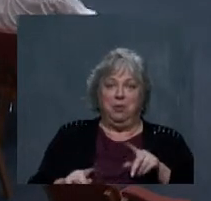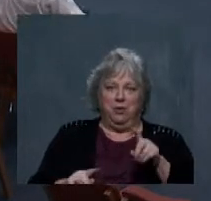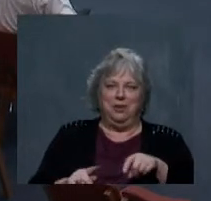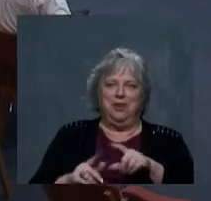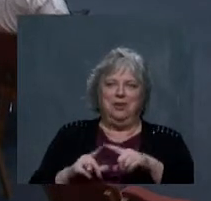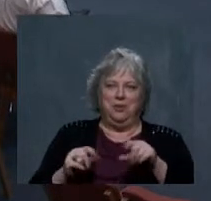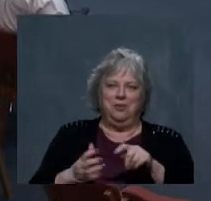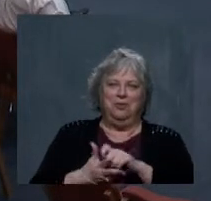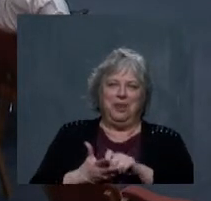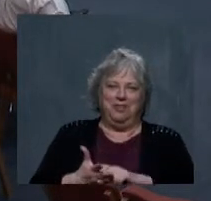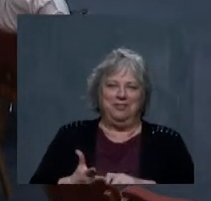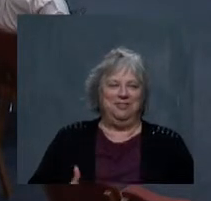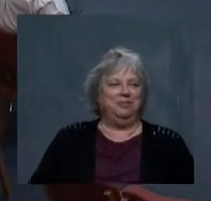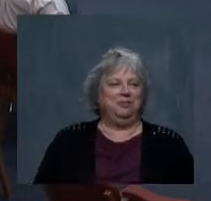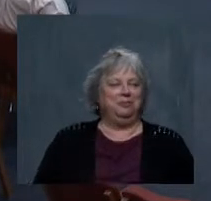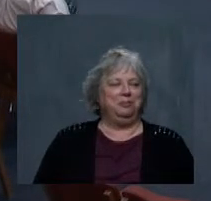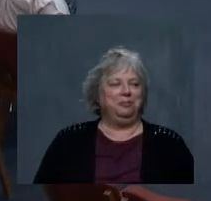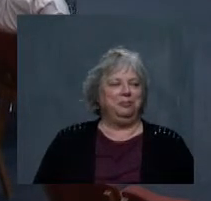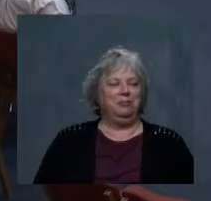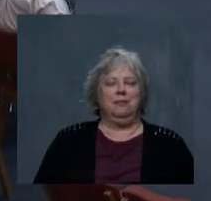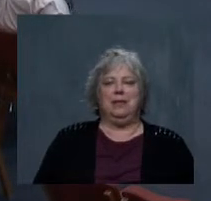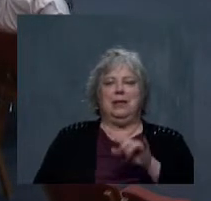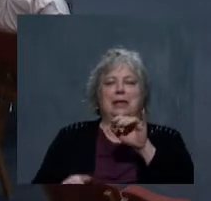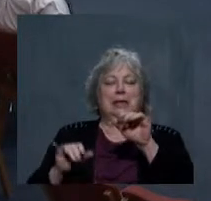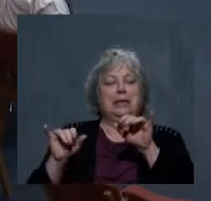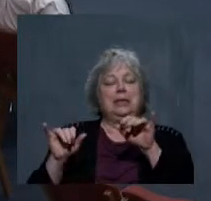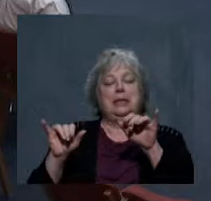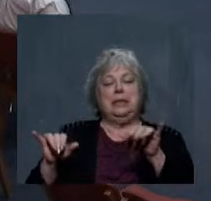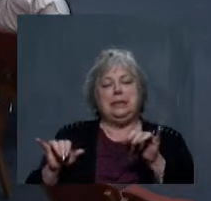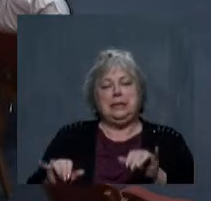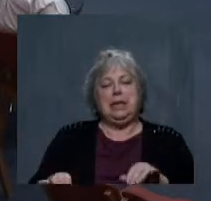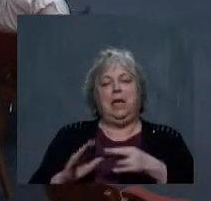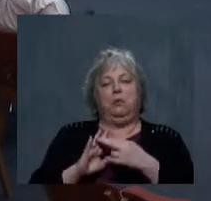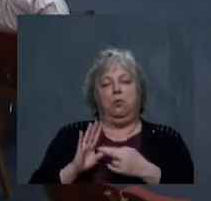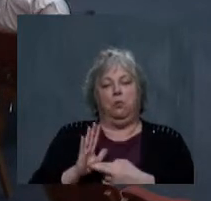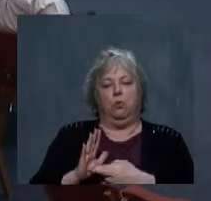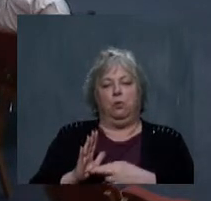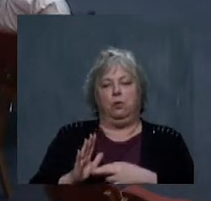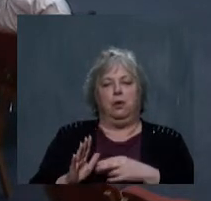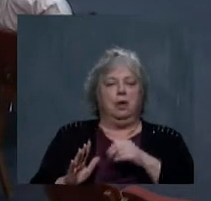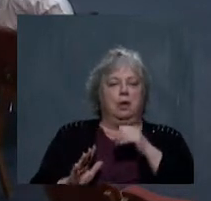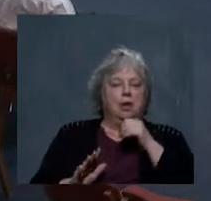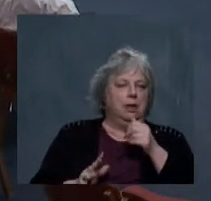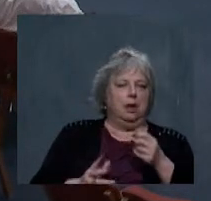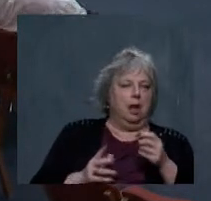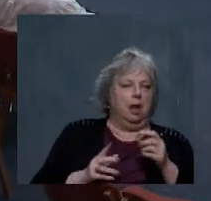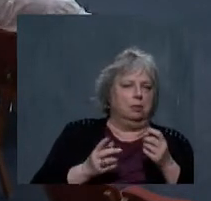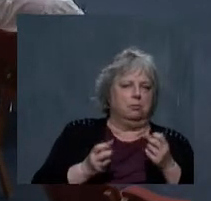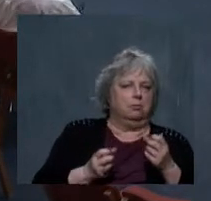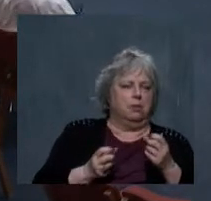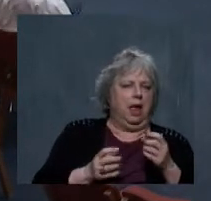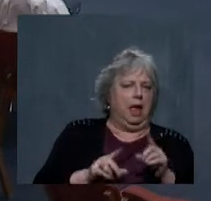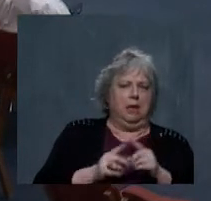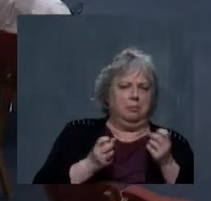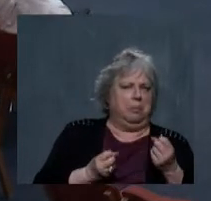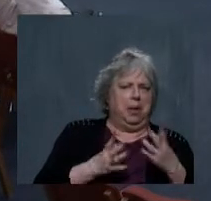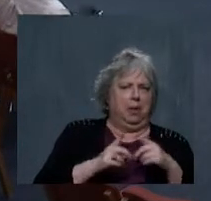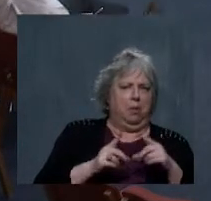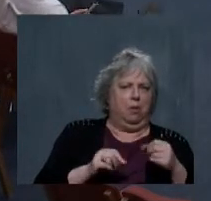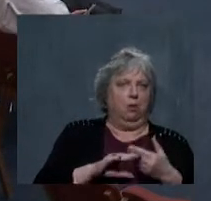But the same rules apply. I don't have as many cards for this as I did the previous application. 1, 2, 3.